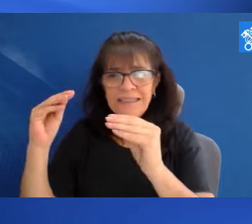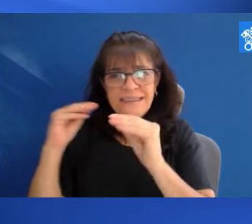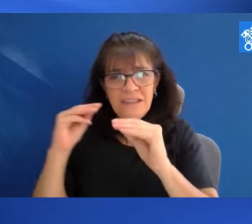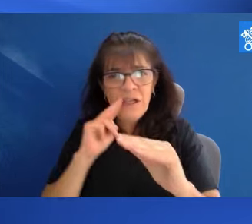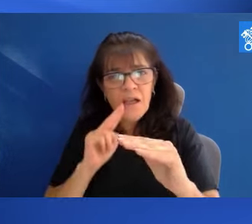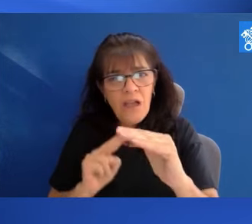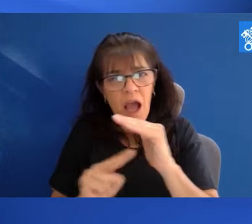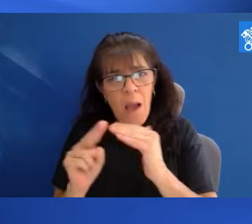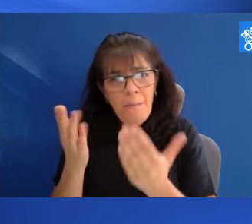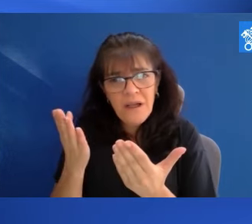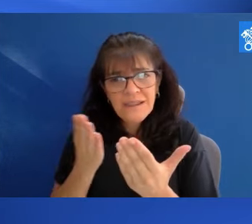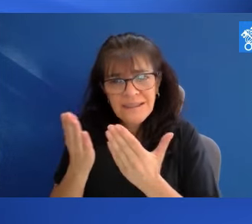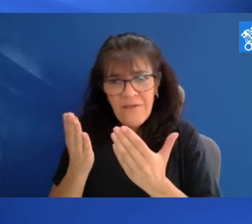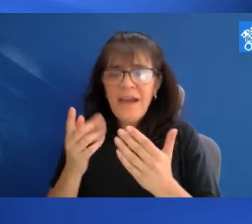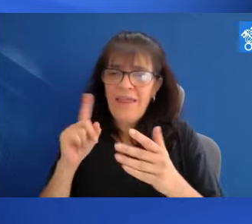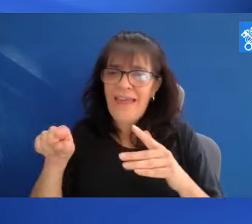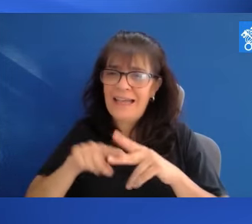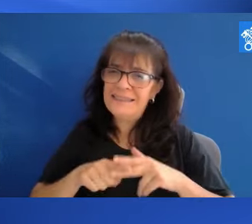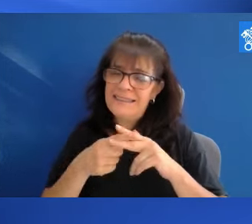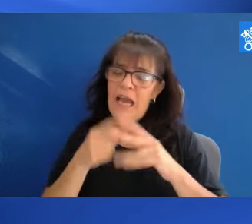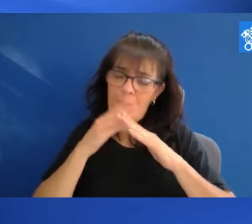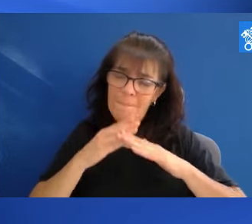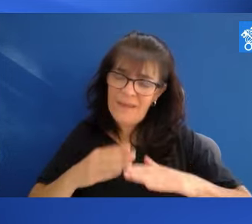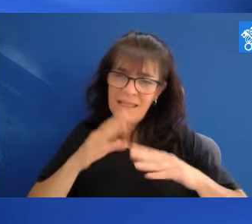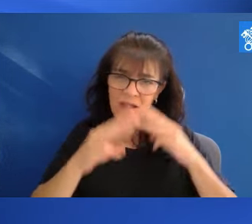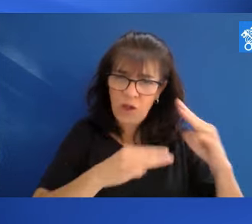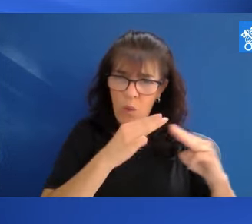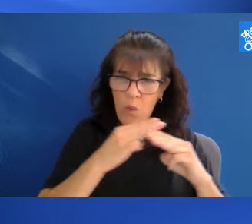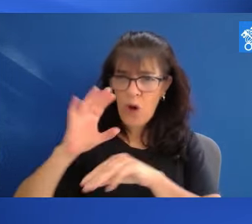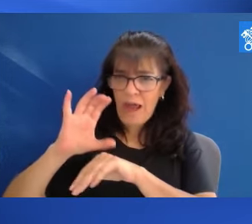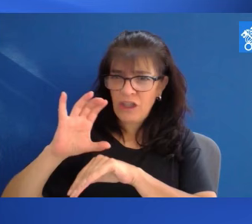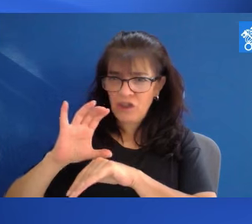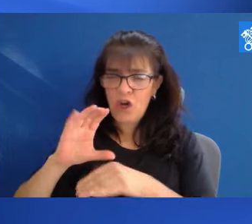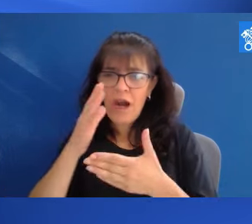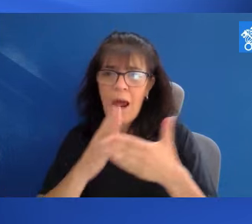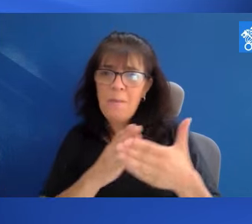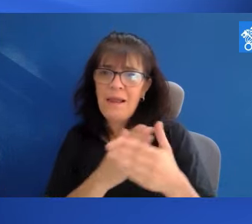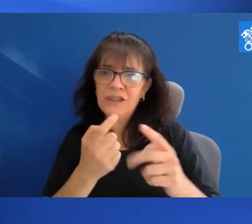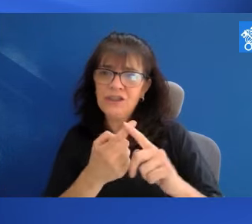in the world and in the Church. And I bless you from my heart.